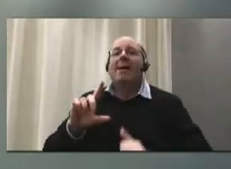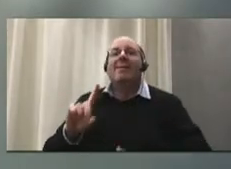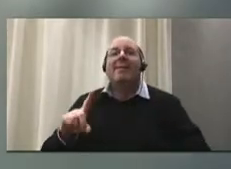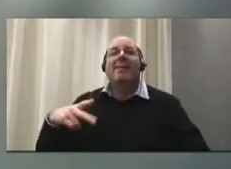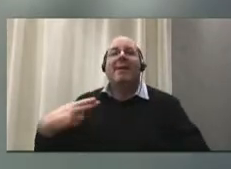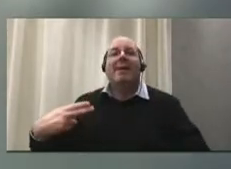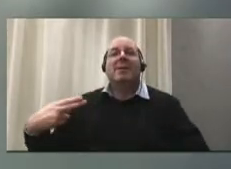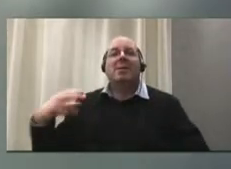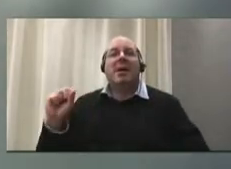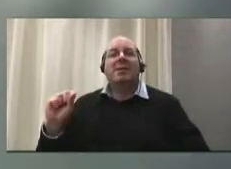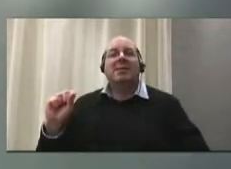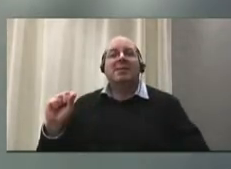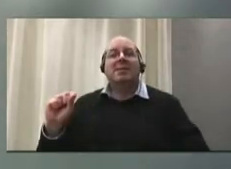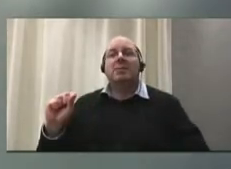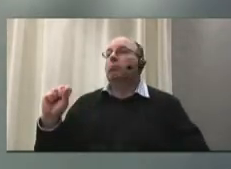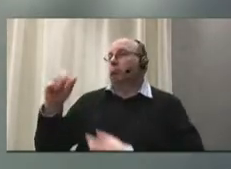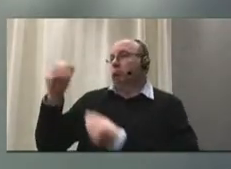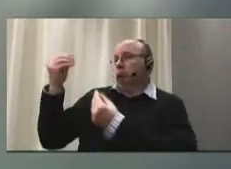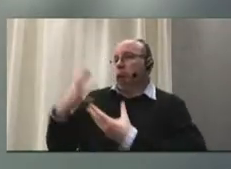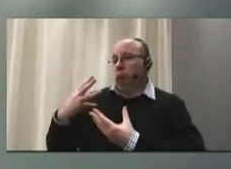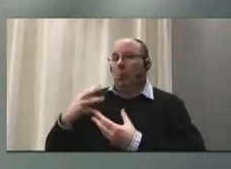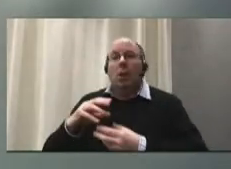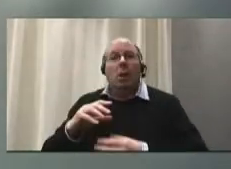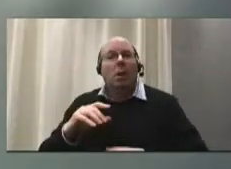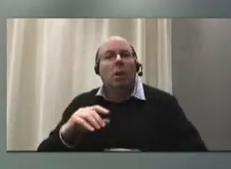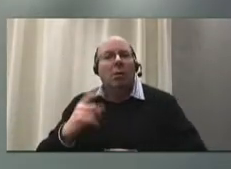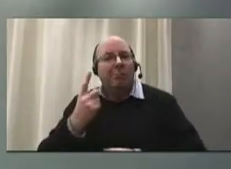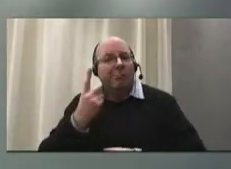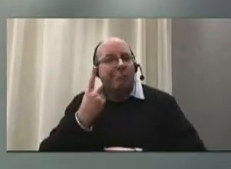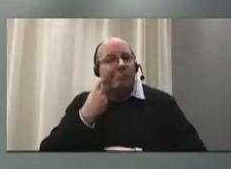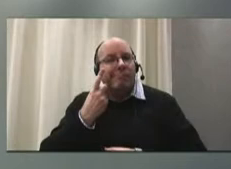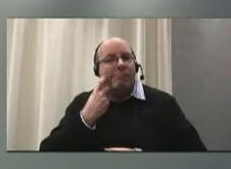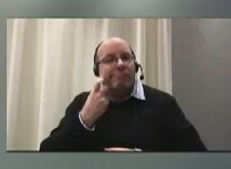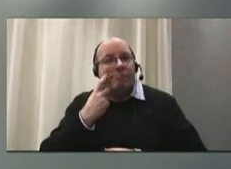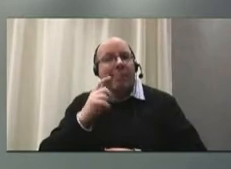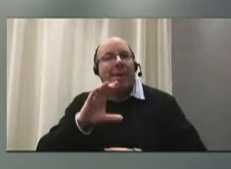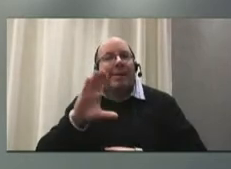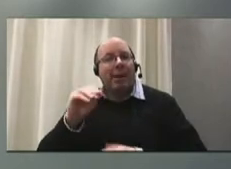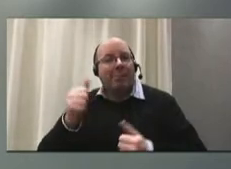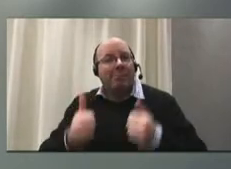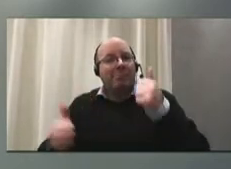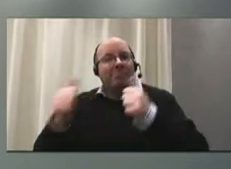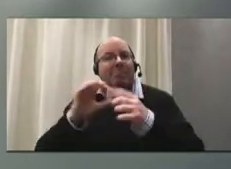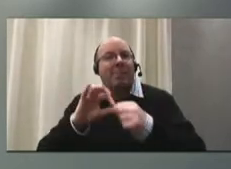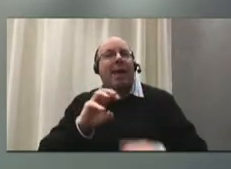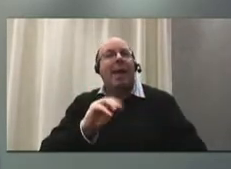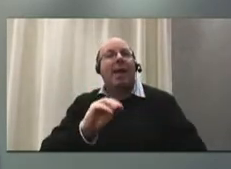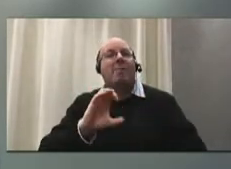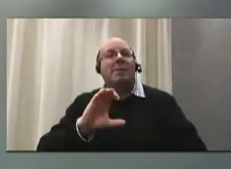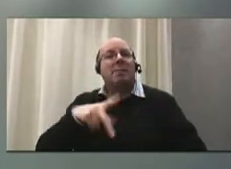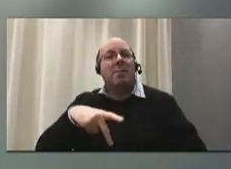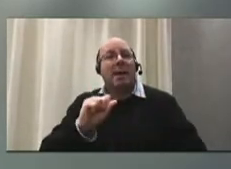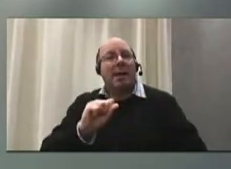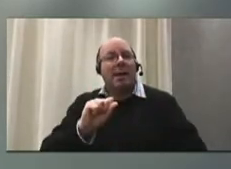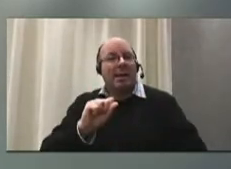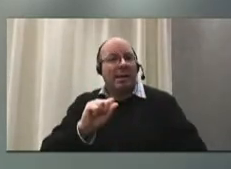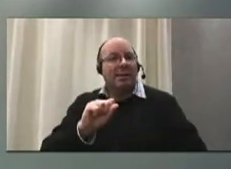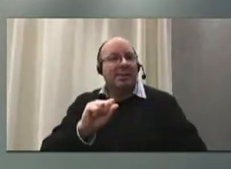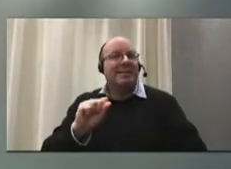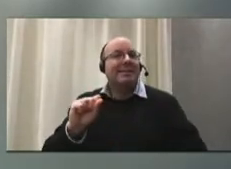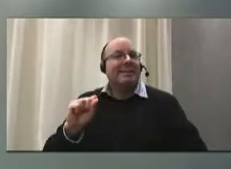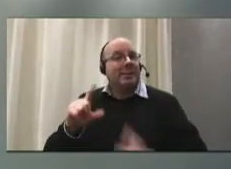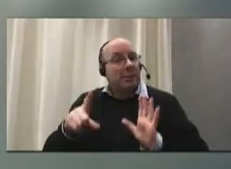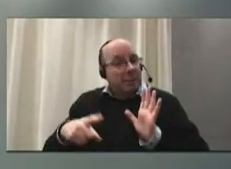county officials stating that, you know, MCPS on occasions does not